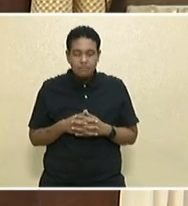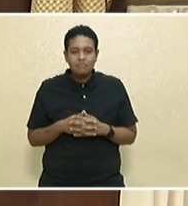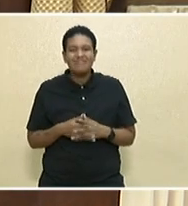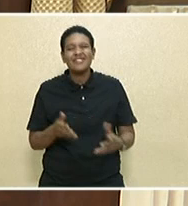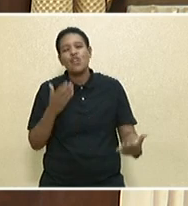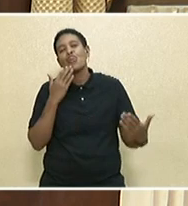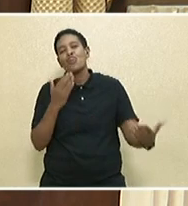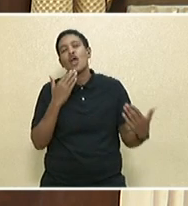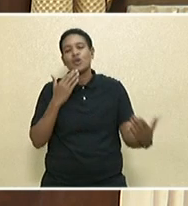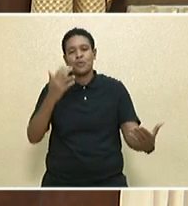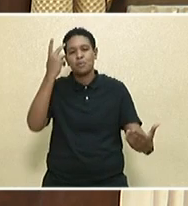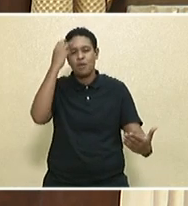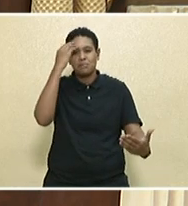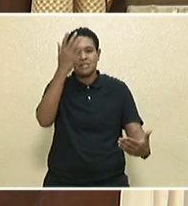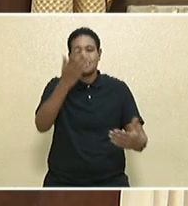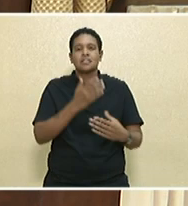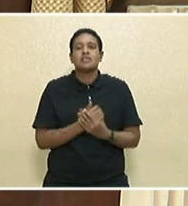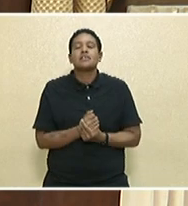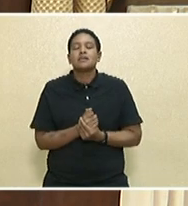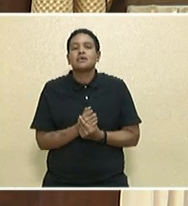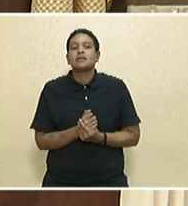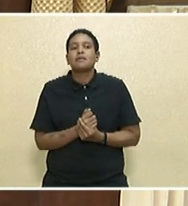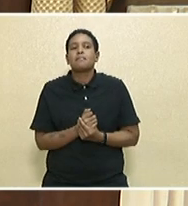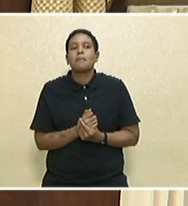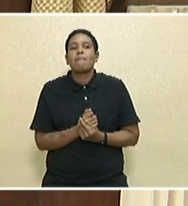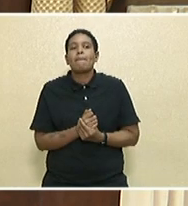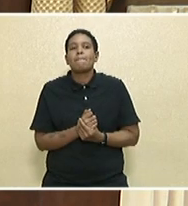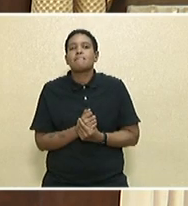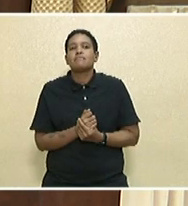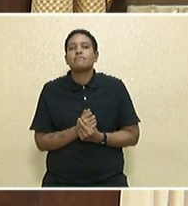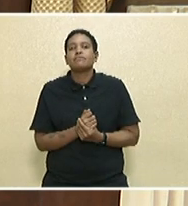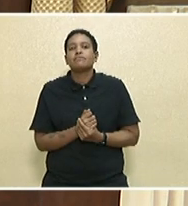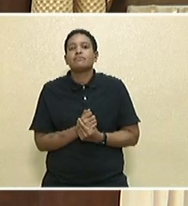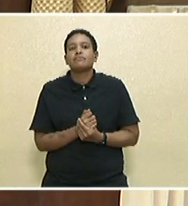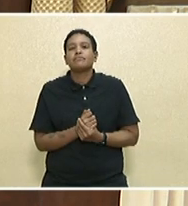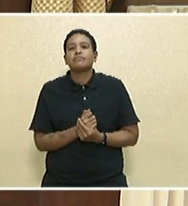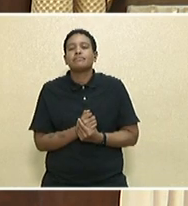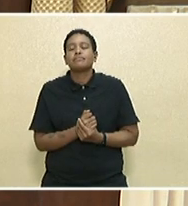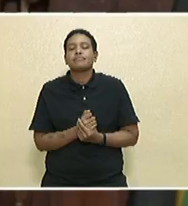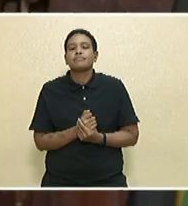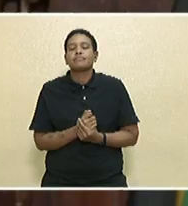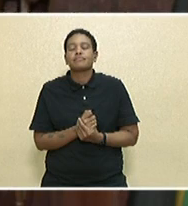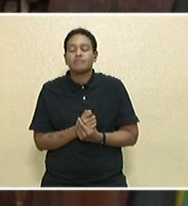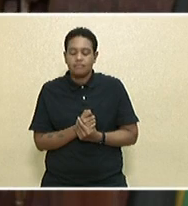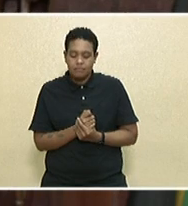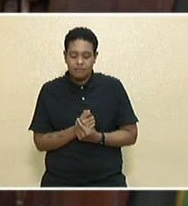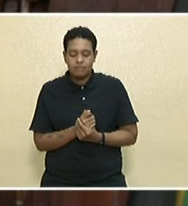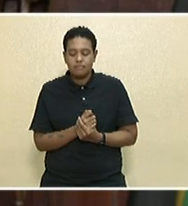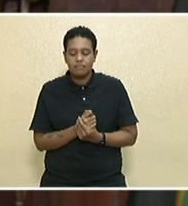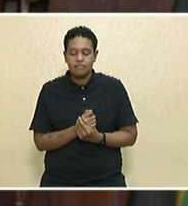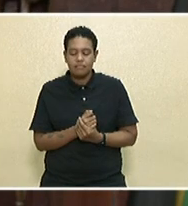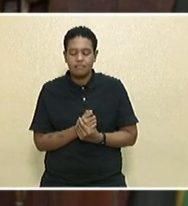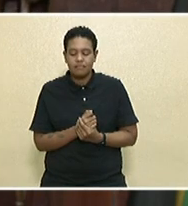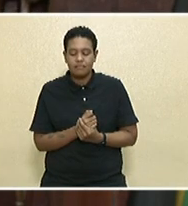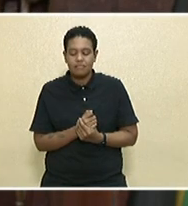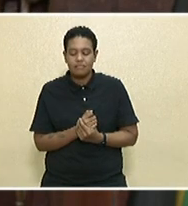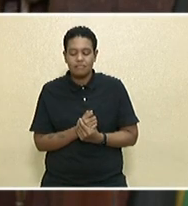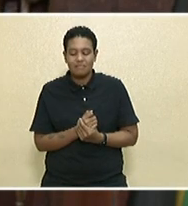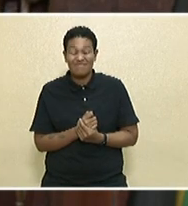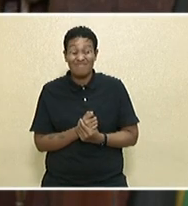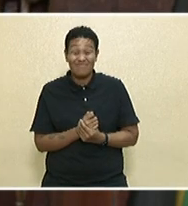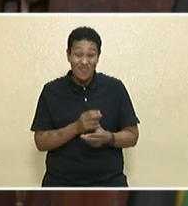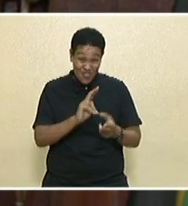Thank you very much, Prime Minister. So the latest numbers as it relates to persons who have